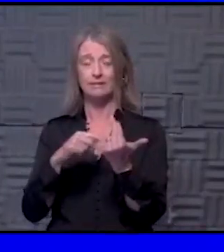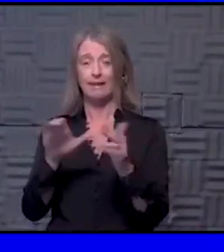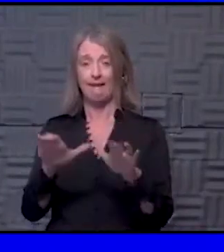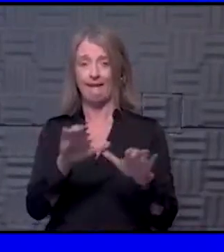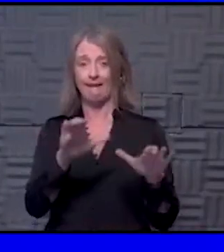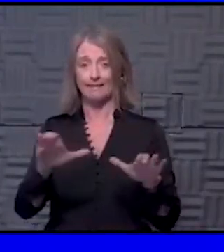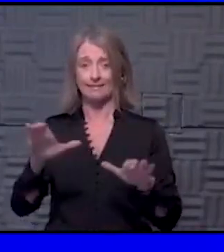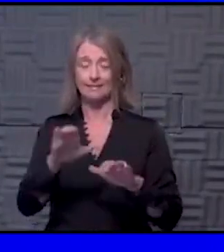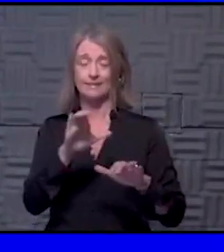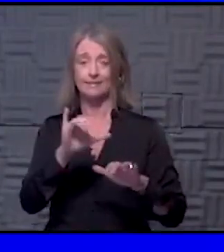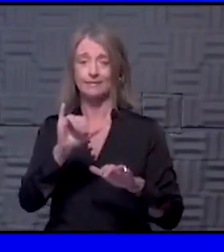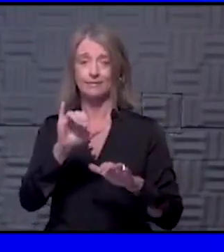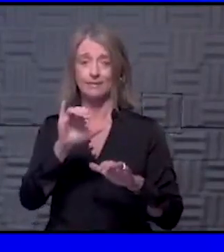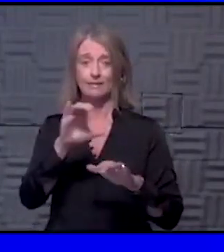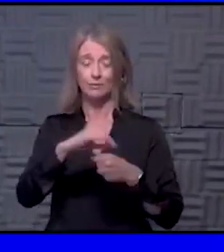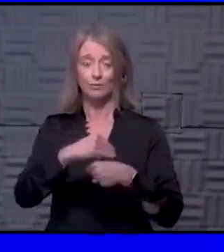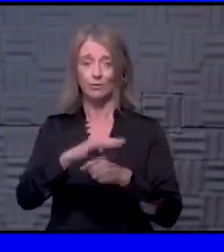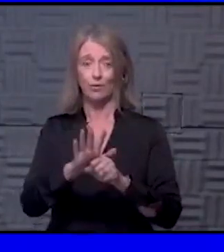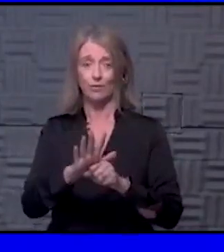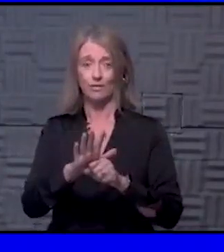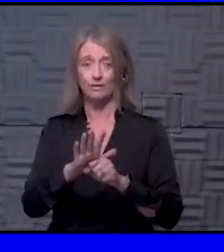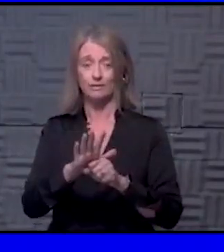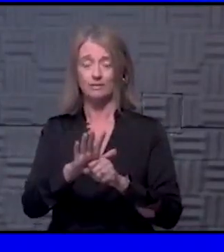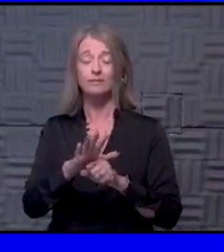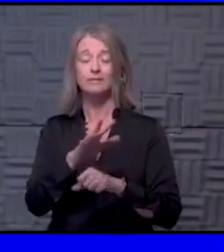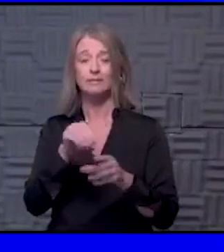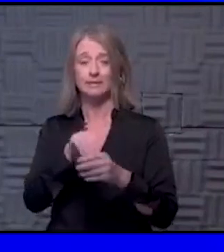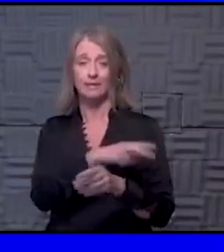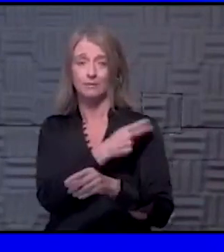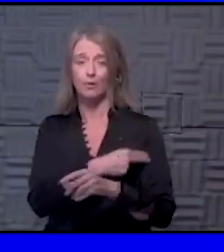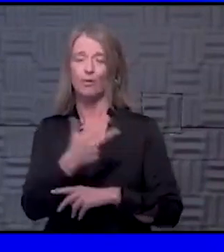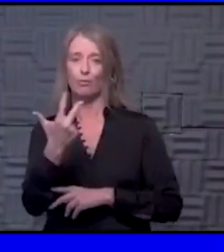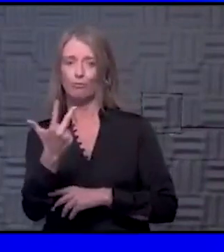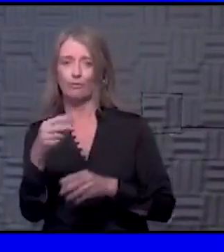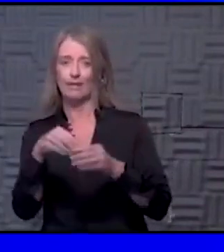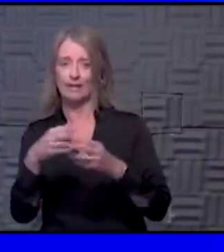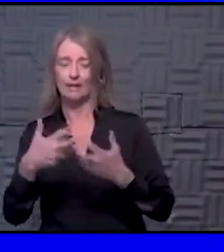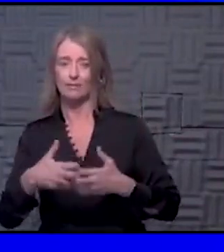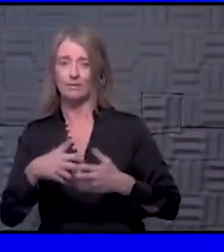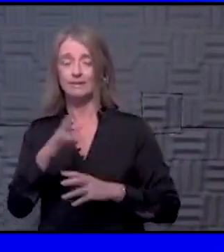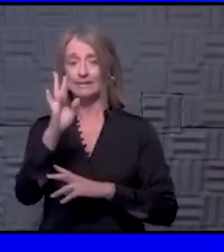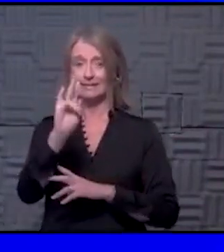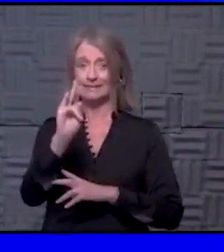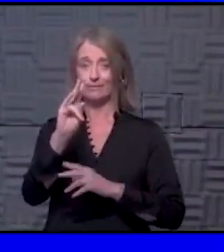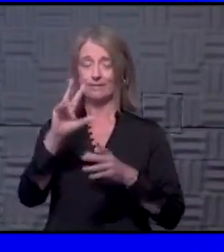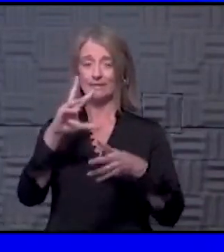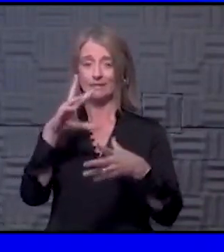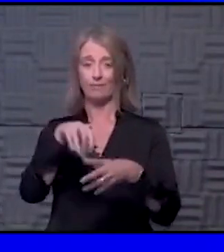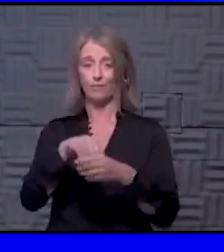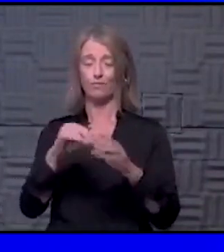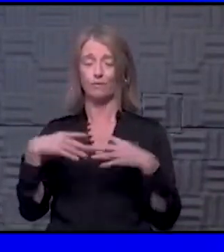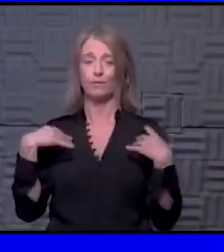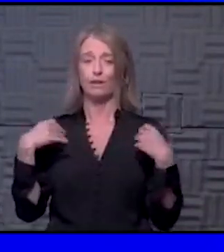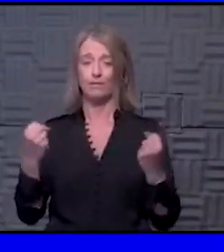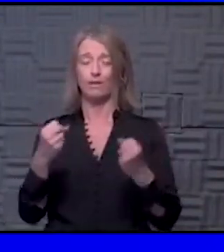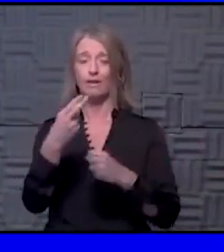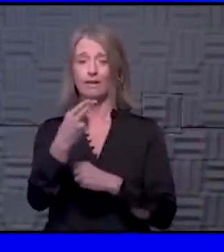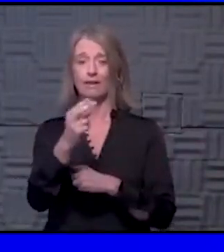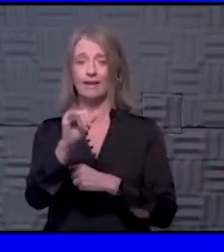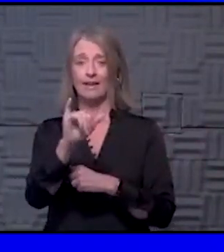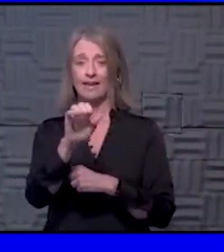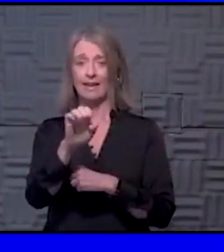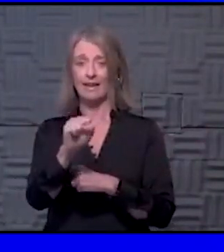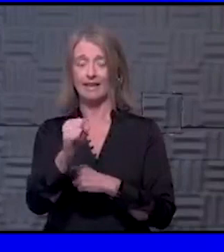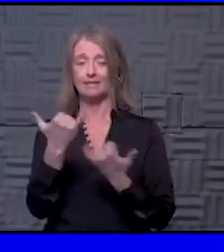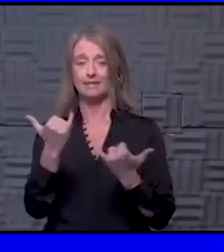hospital, 4 in the ICU, but 3 of those on the ventilator, so a large proportion on the ventilator. 17 in that recovery period, and Hays now has a patient,